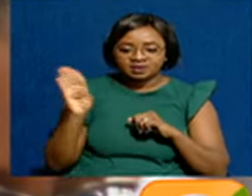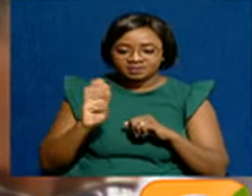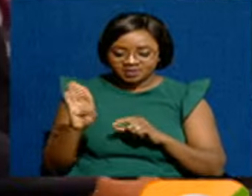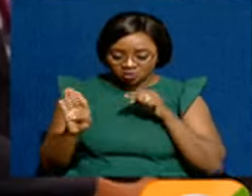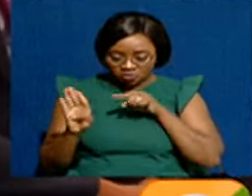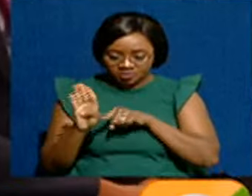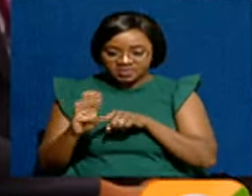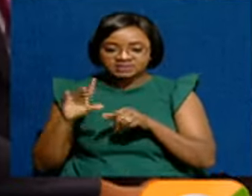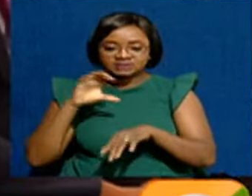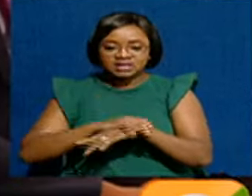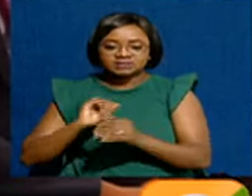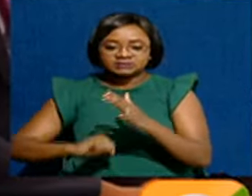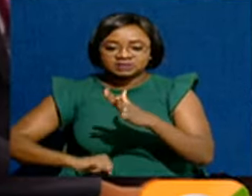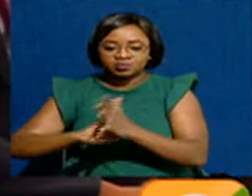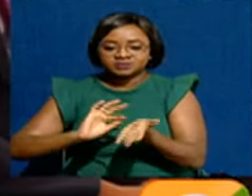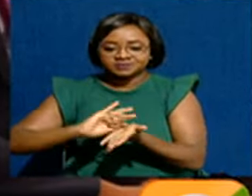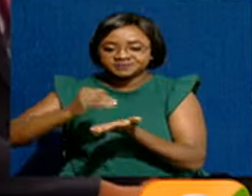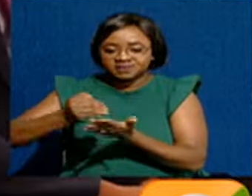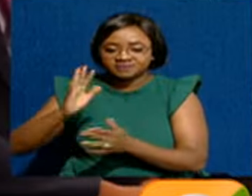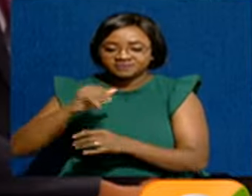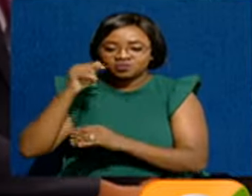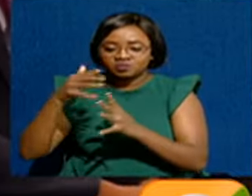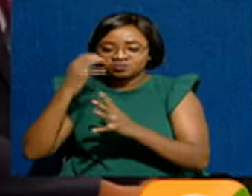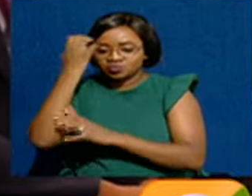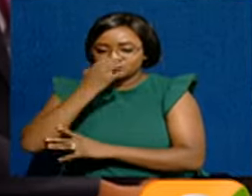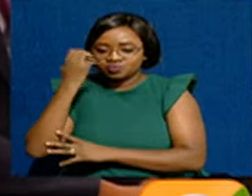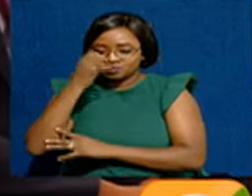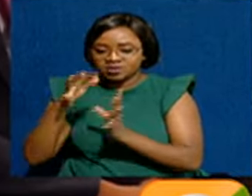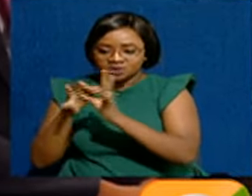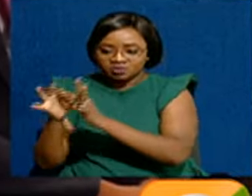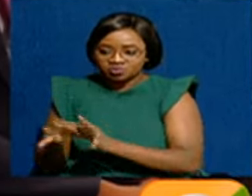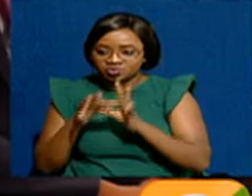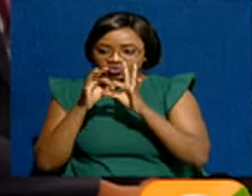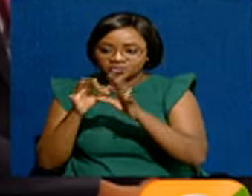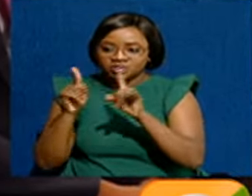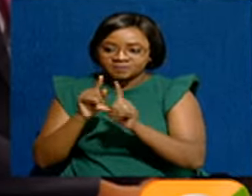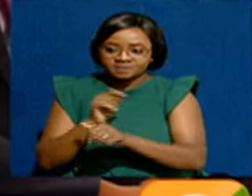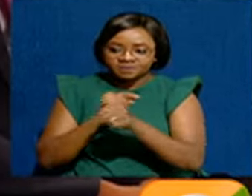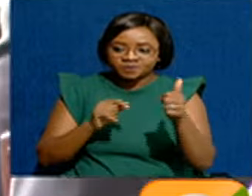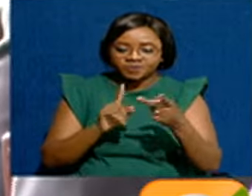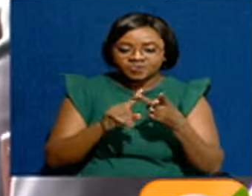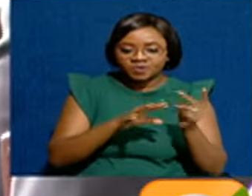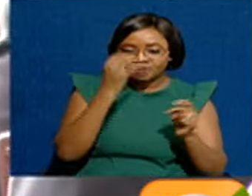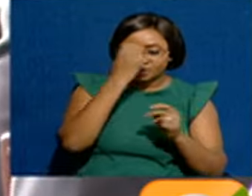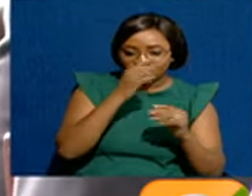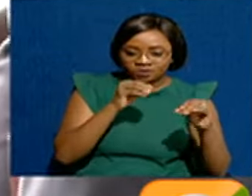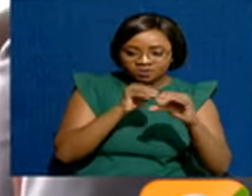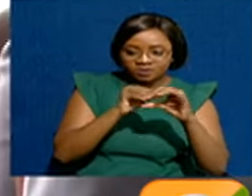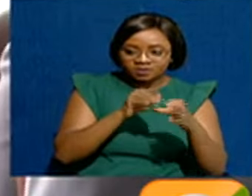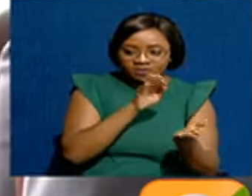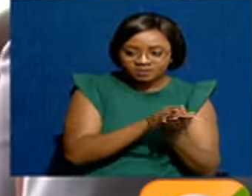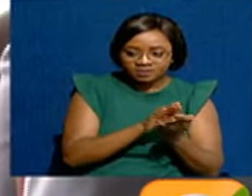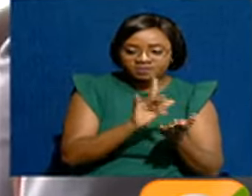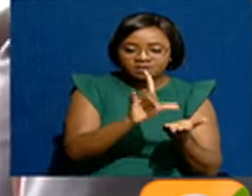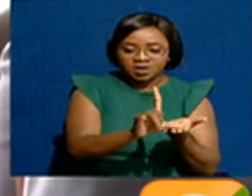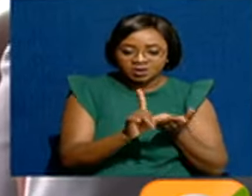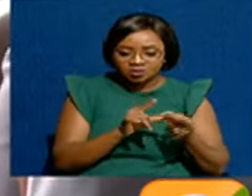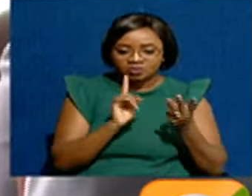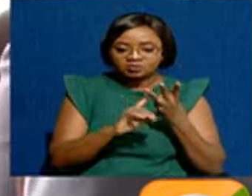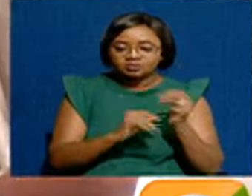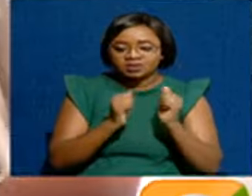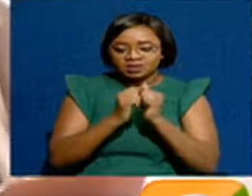grant from the European Union, 60 million euros in form of concessional loans from the European Investment Bank, and 90 million euros